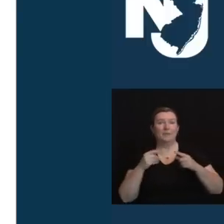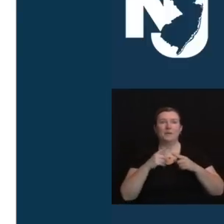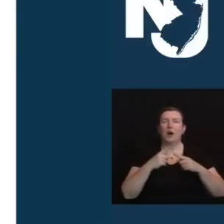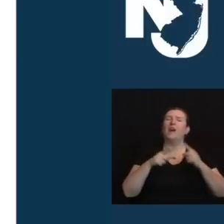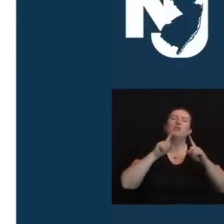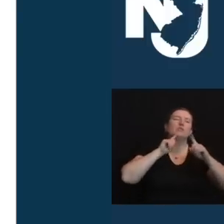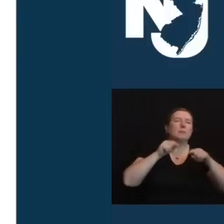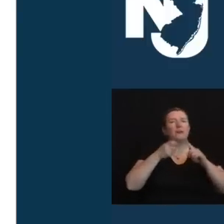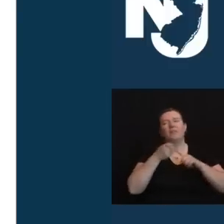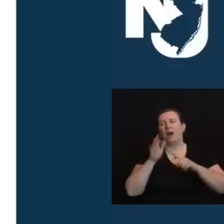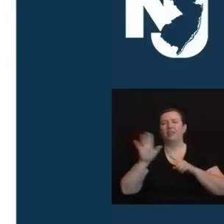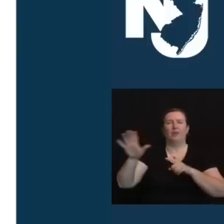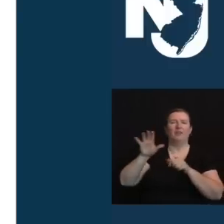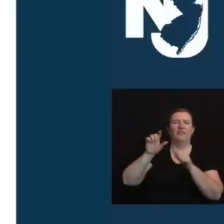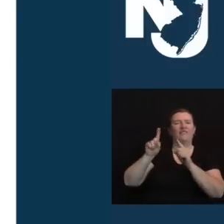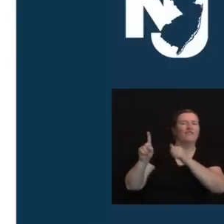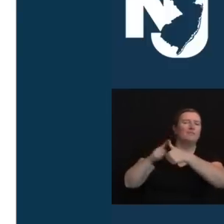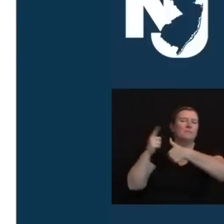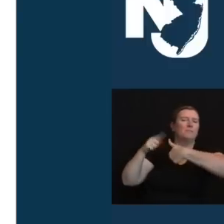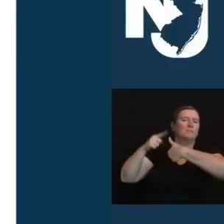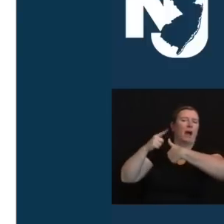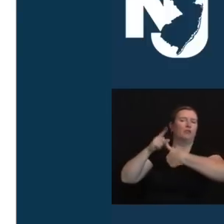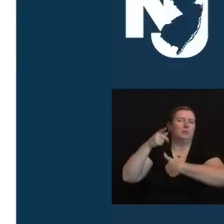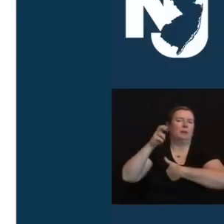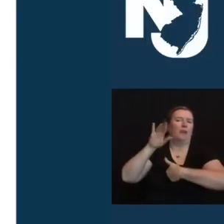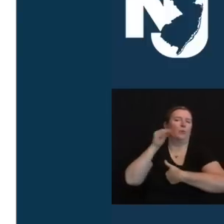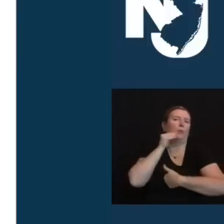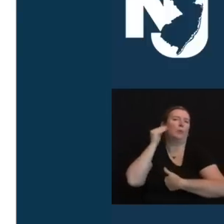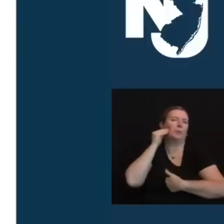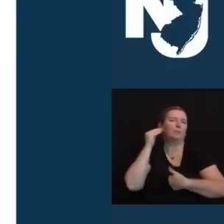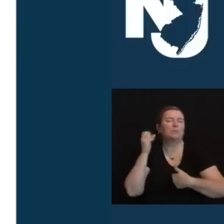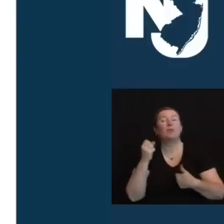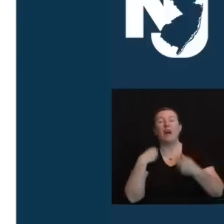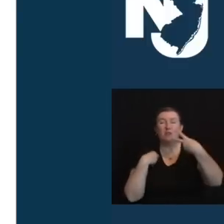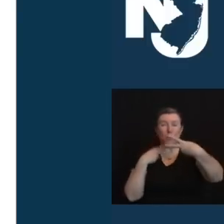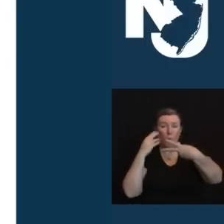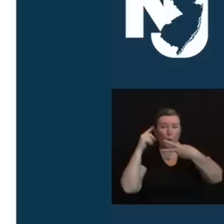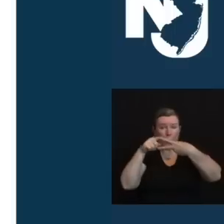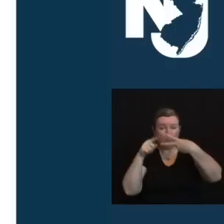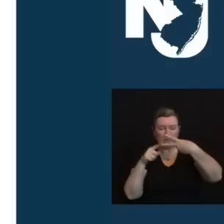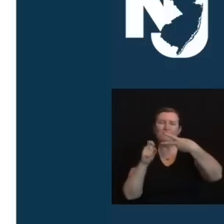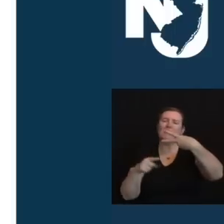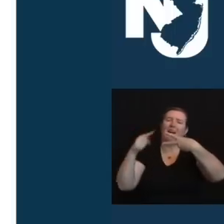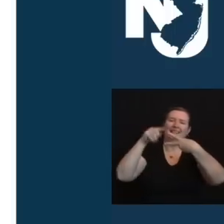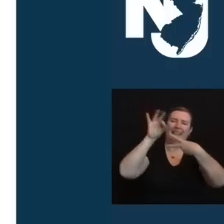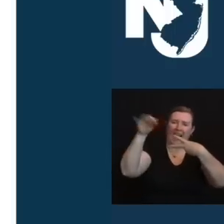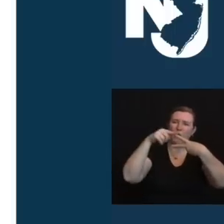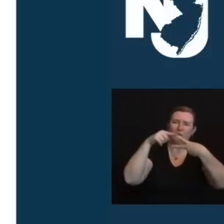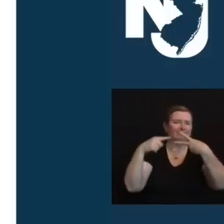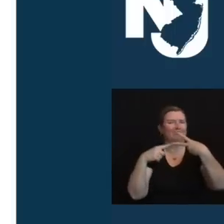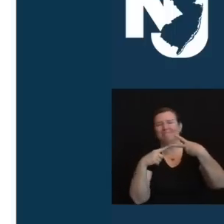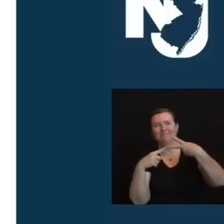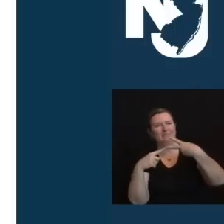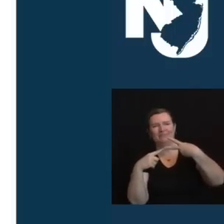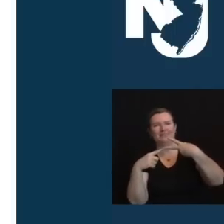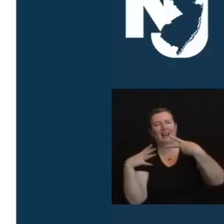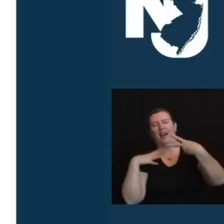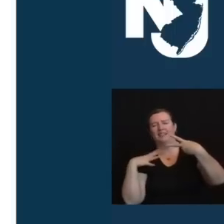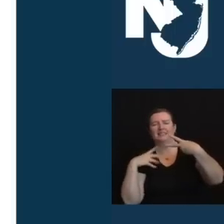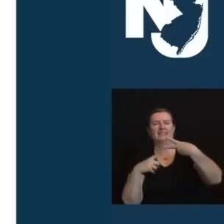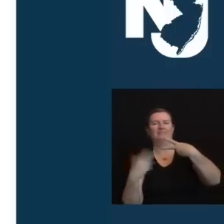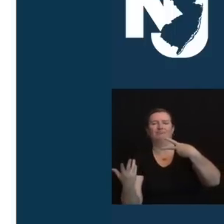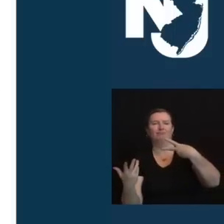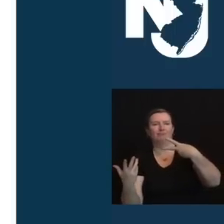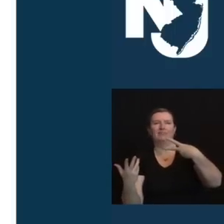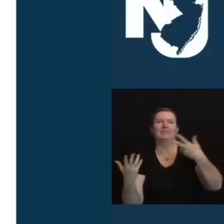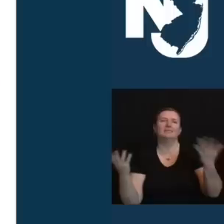their primary homes. So if you own a second home in Cape May, bless you, we thank you for that. But if you're planning on getting down there this